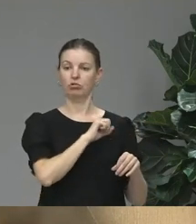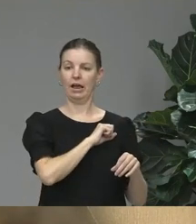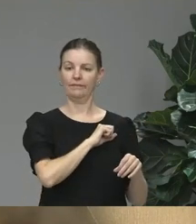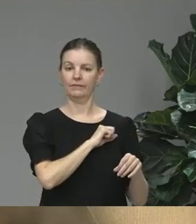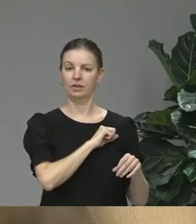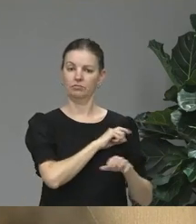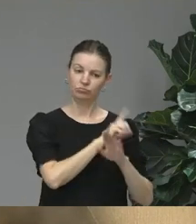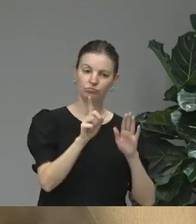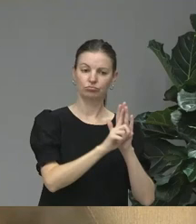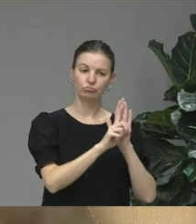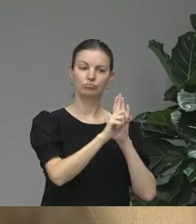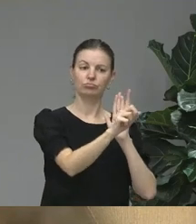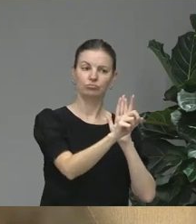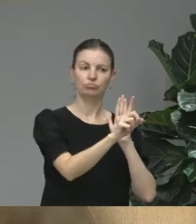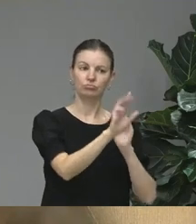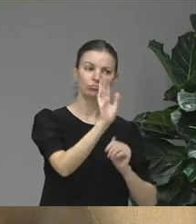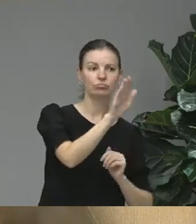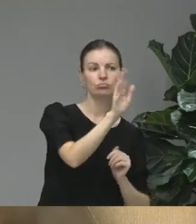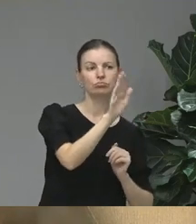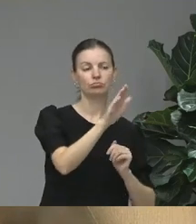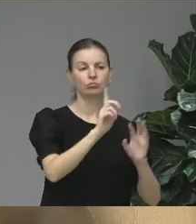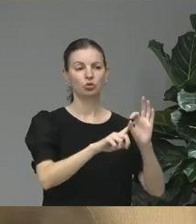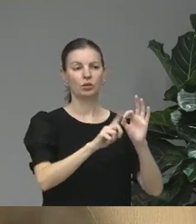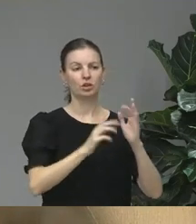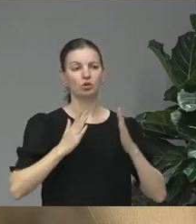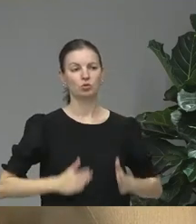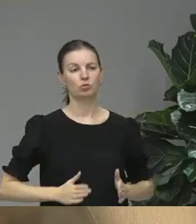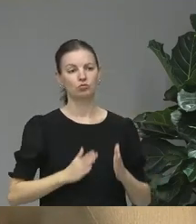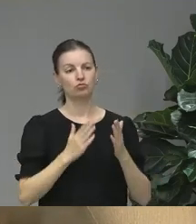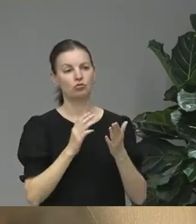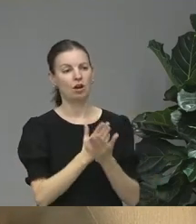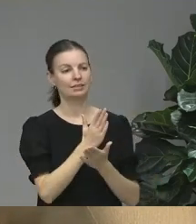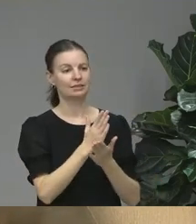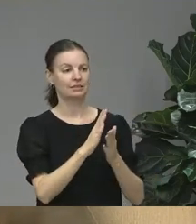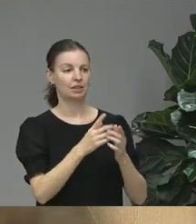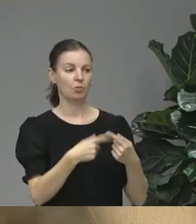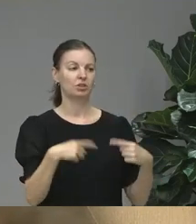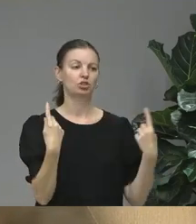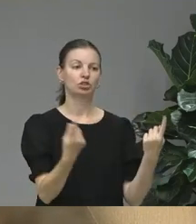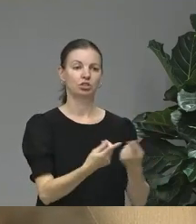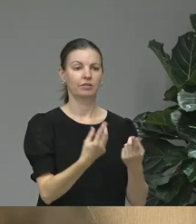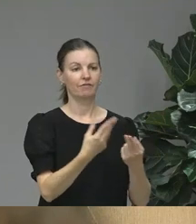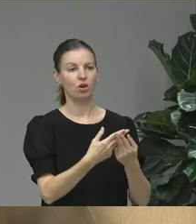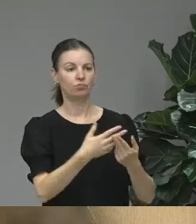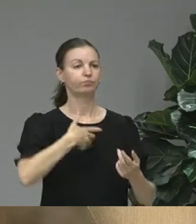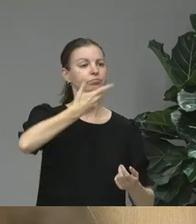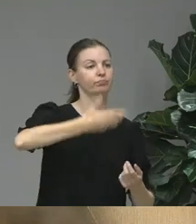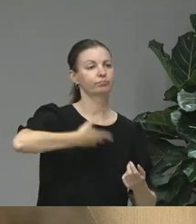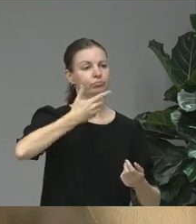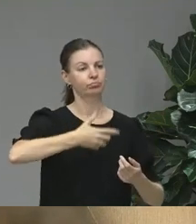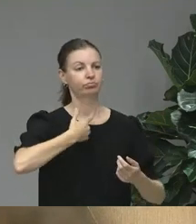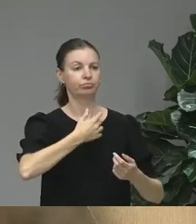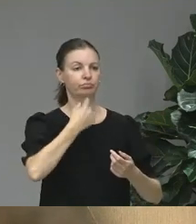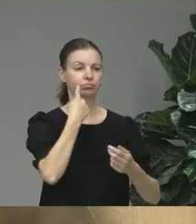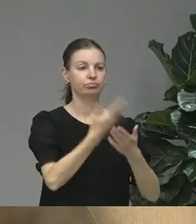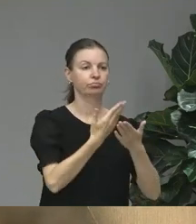to the Human Rights, Queensland Human Rights Commission to have their grievances aired. So to